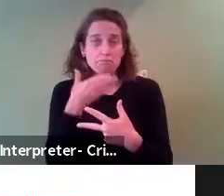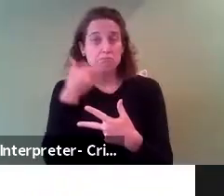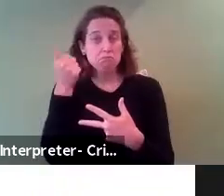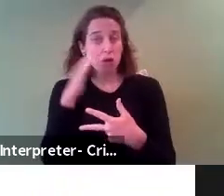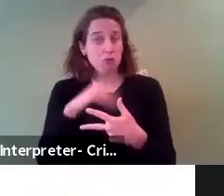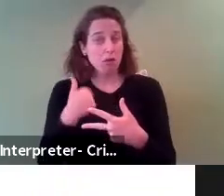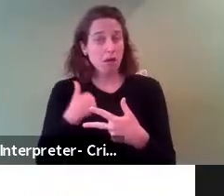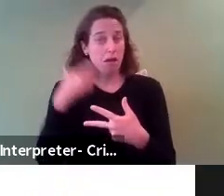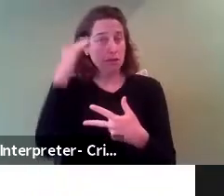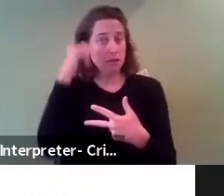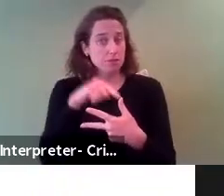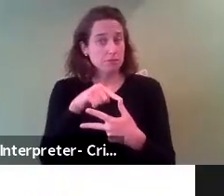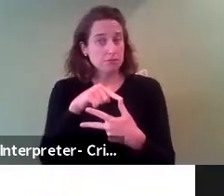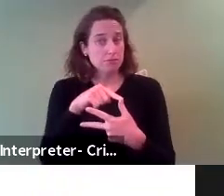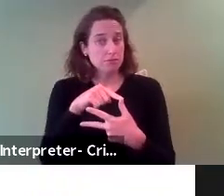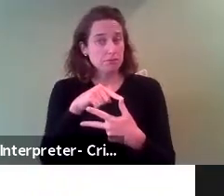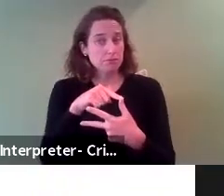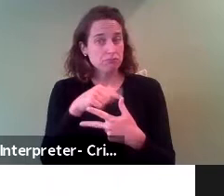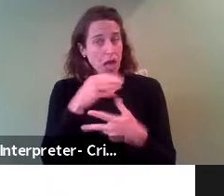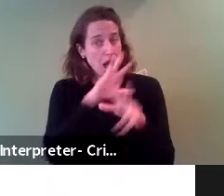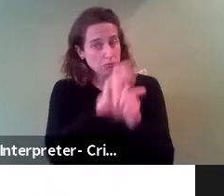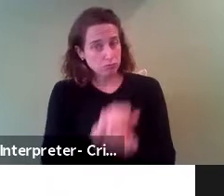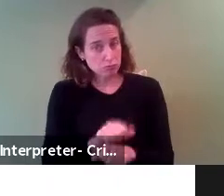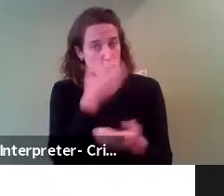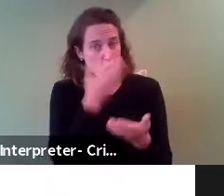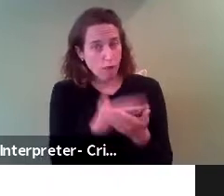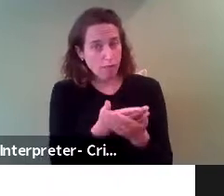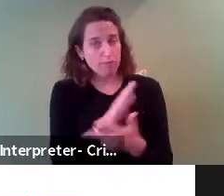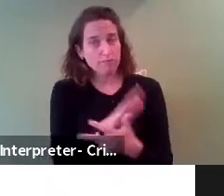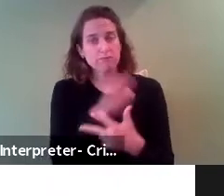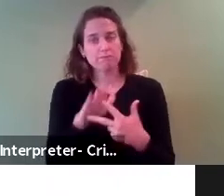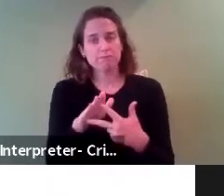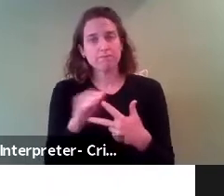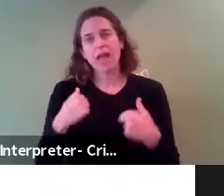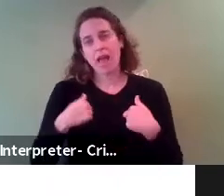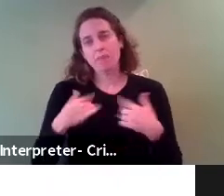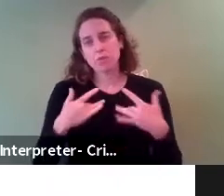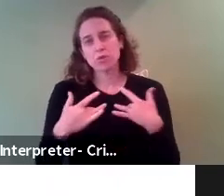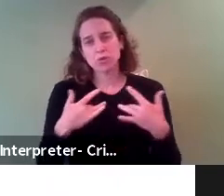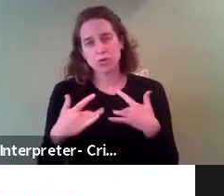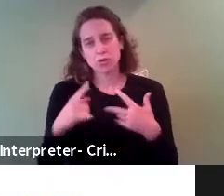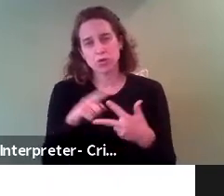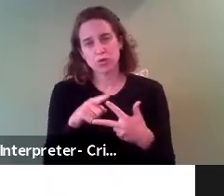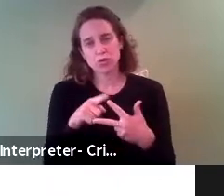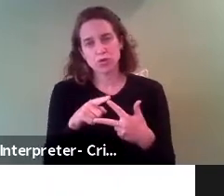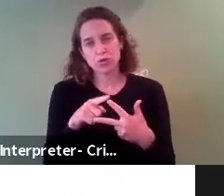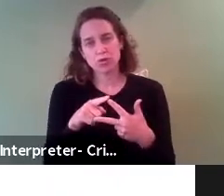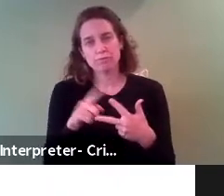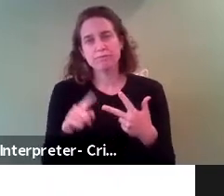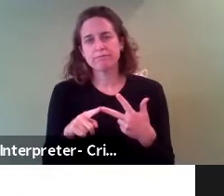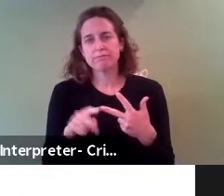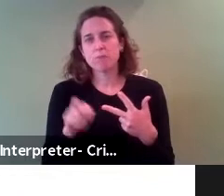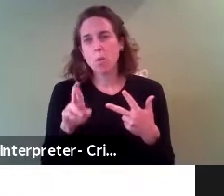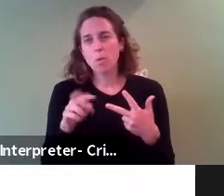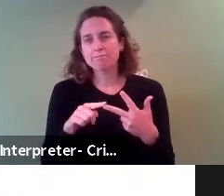better than you expected and adjusted really well? Are you concerned about their well-being right now?